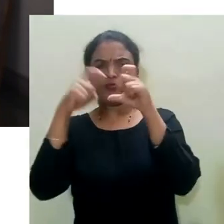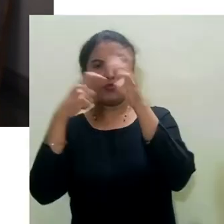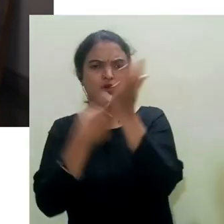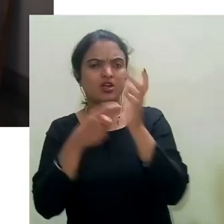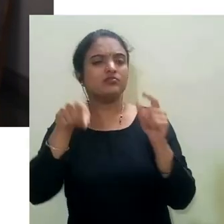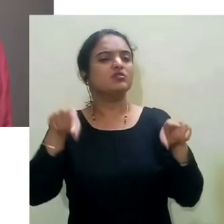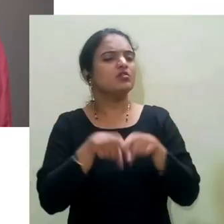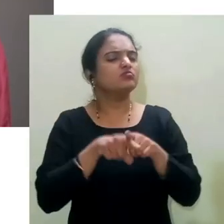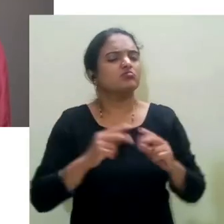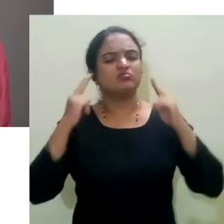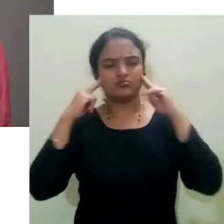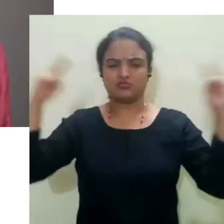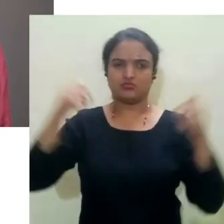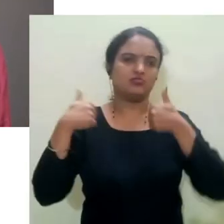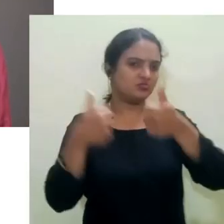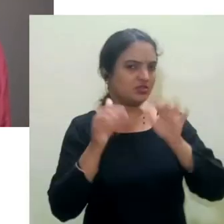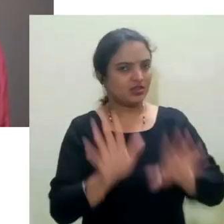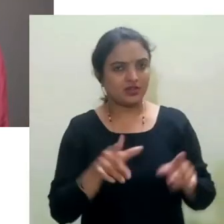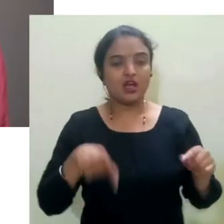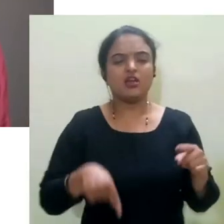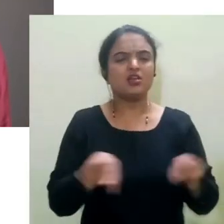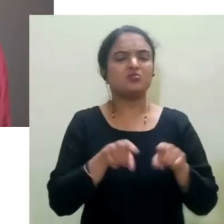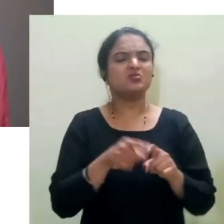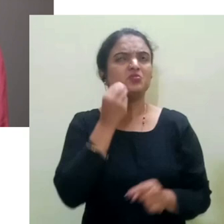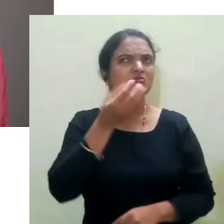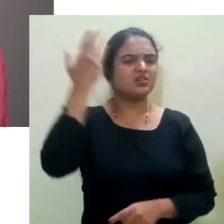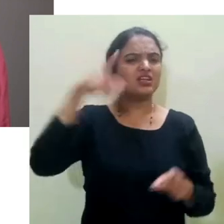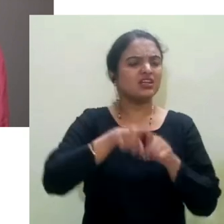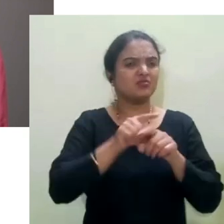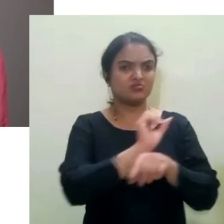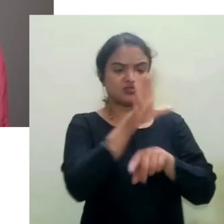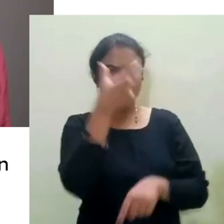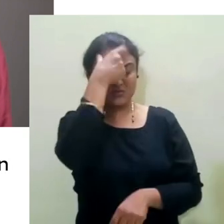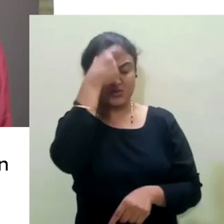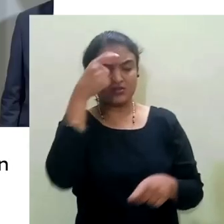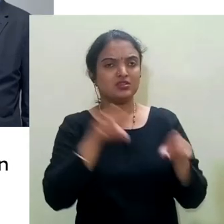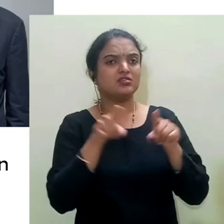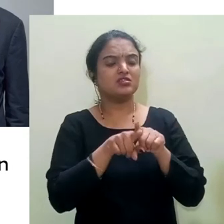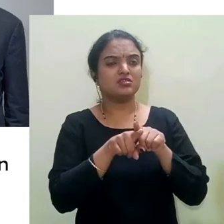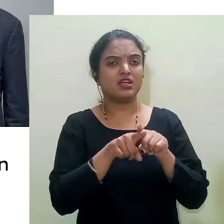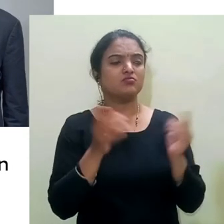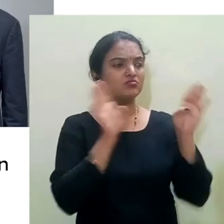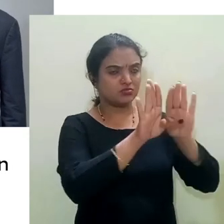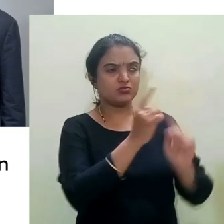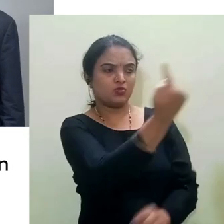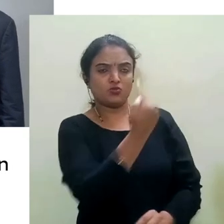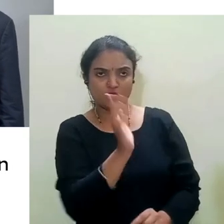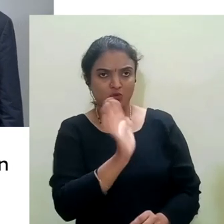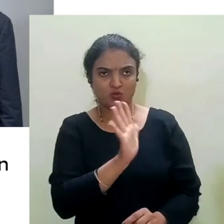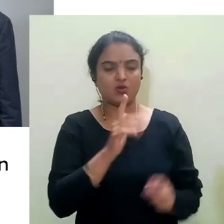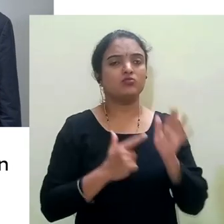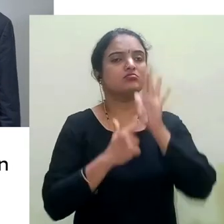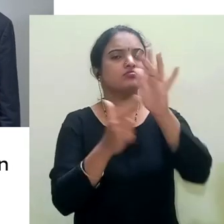the pandemic. At a time when physical travel and exhibitions were restricted, the project enabled artworks to